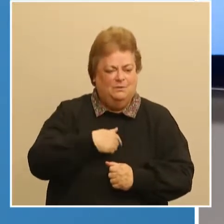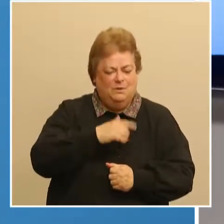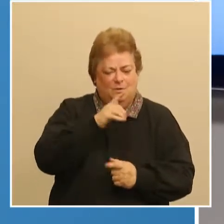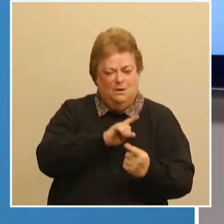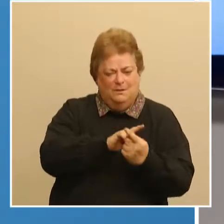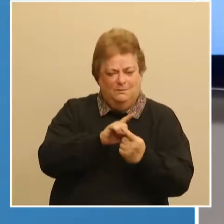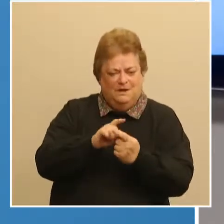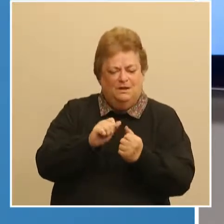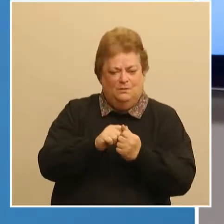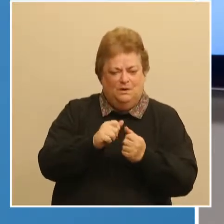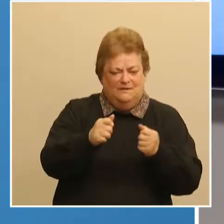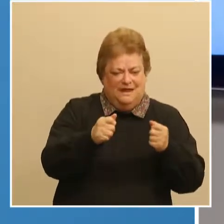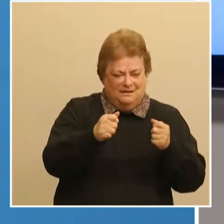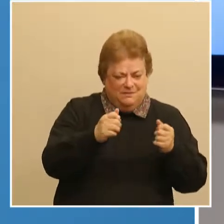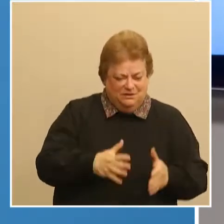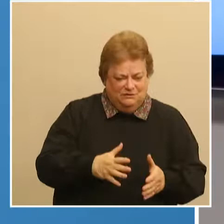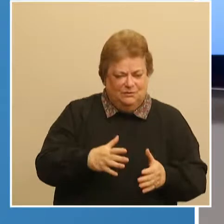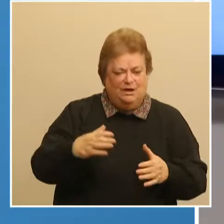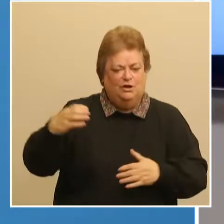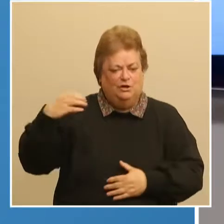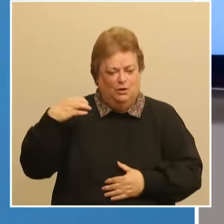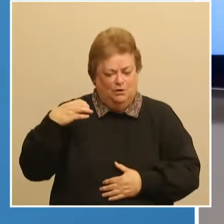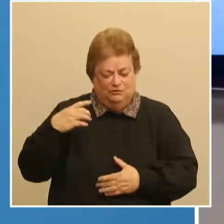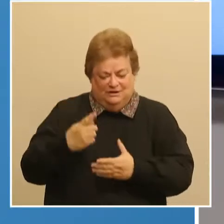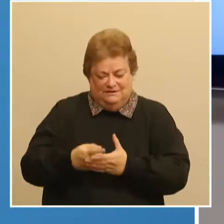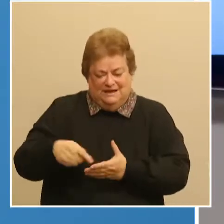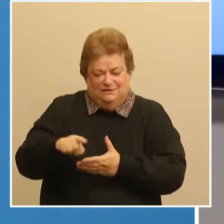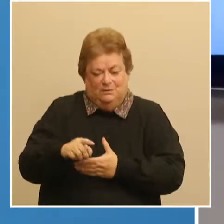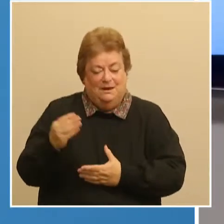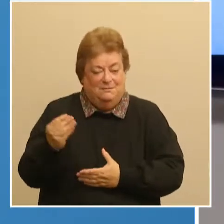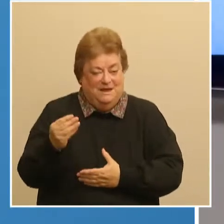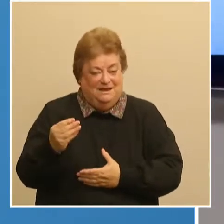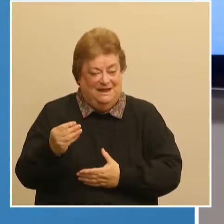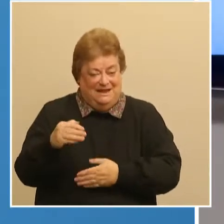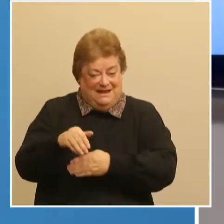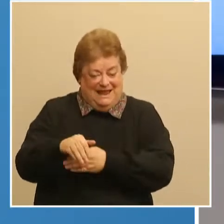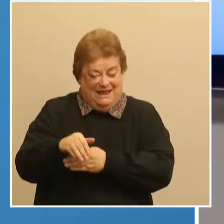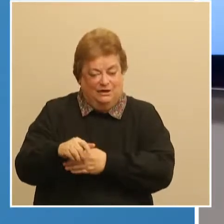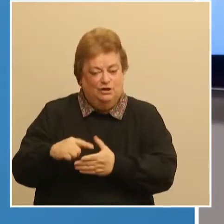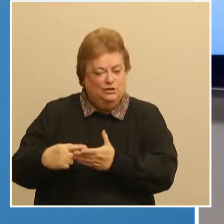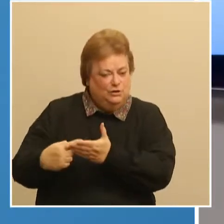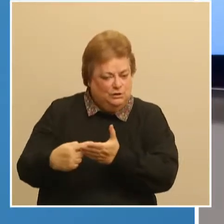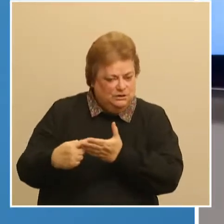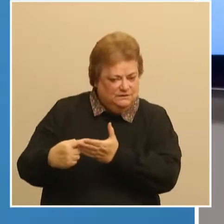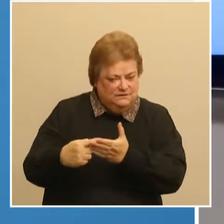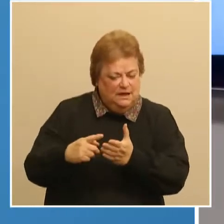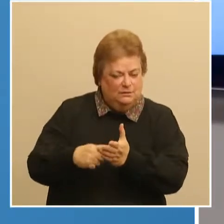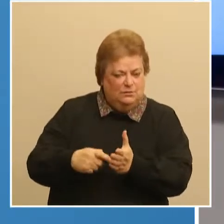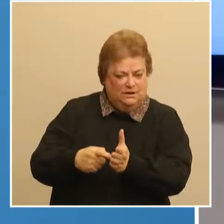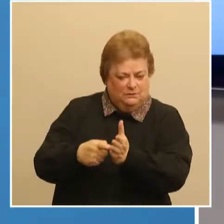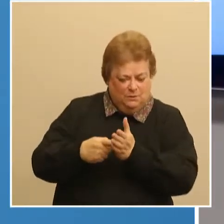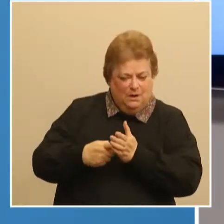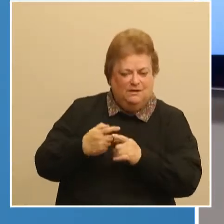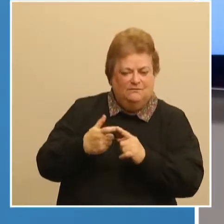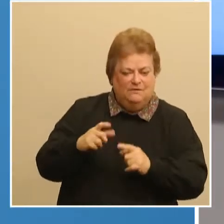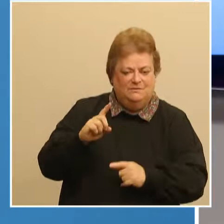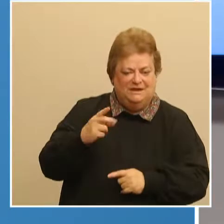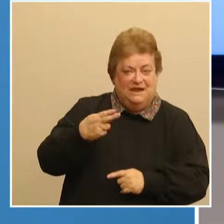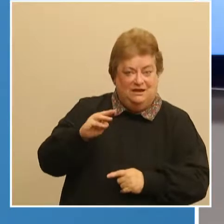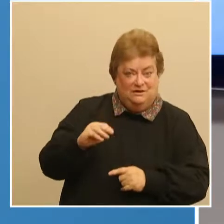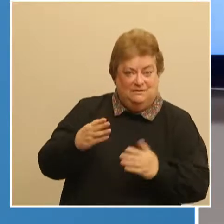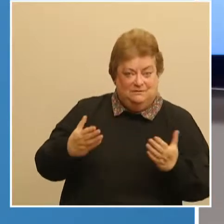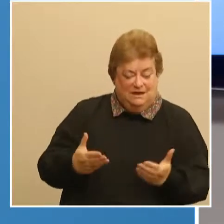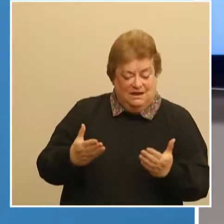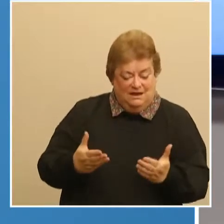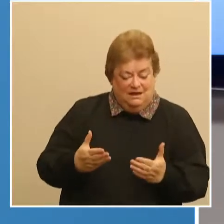the administrators and coaches next Monday evening to go over what's expected from the DHMs here,